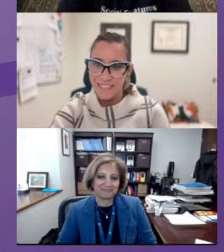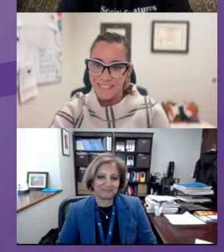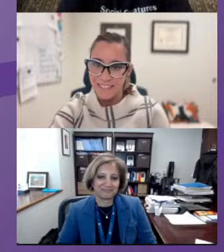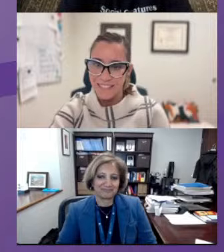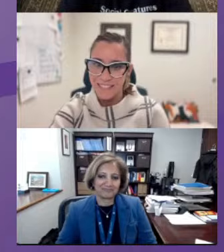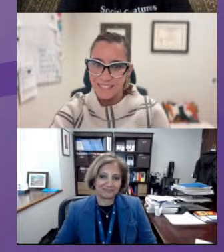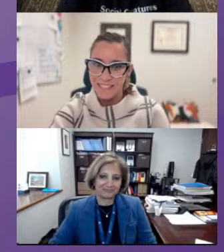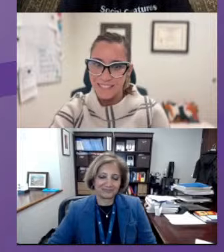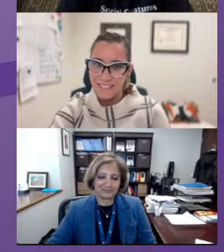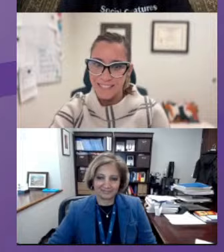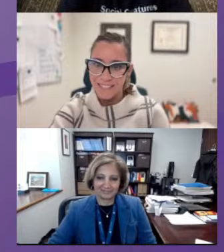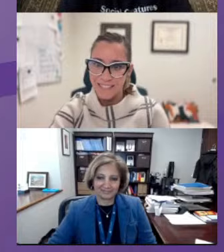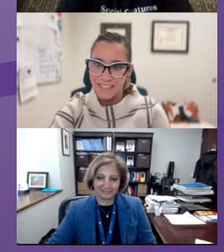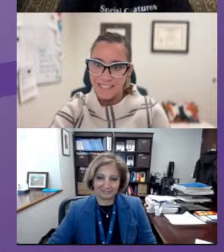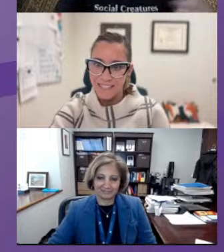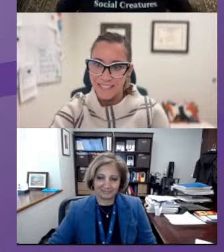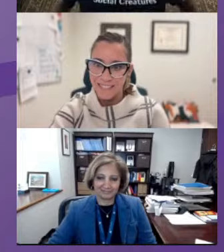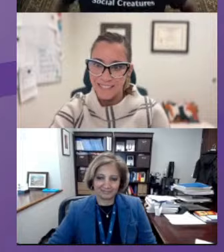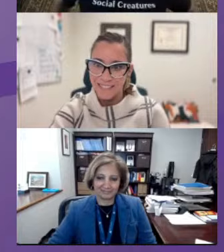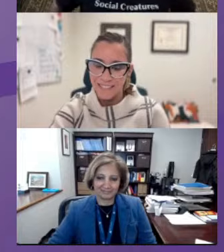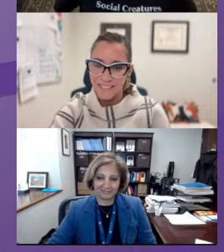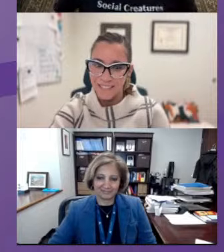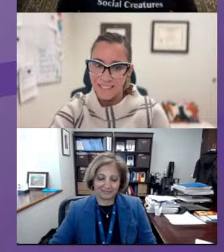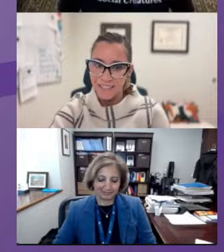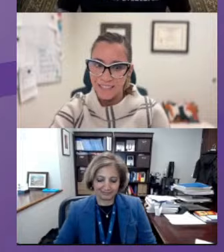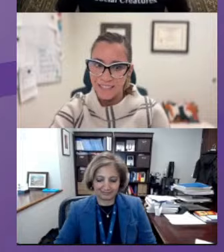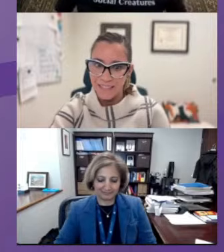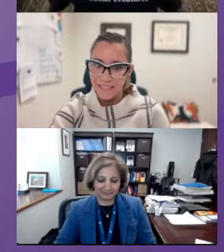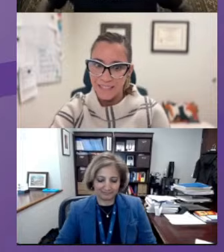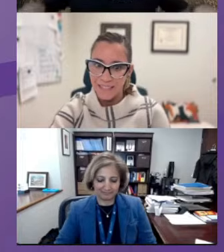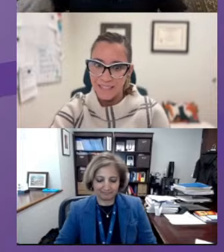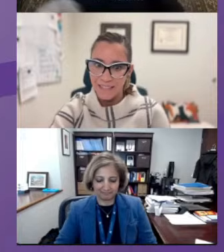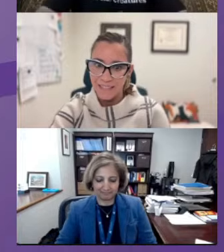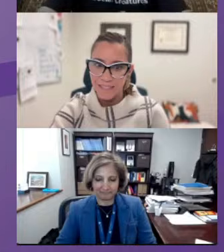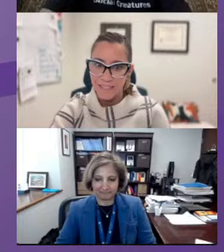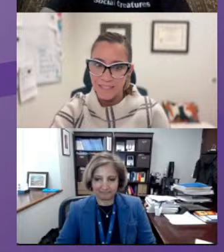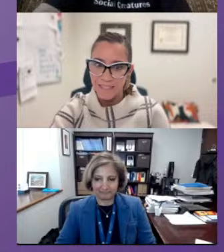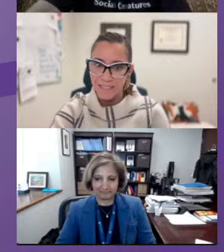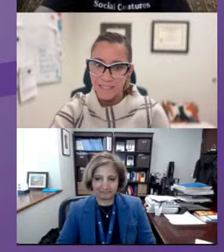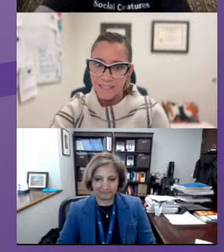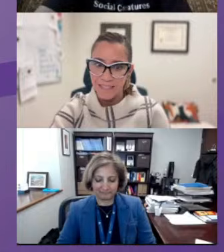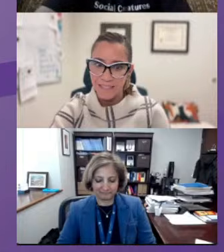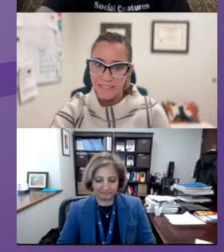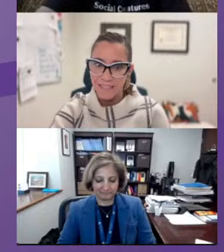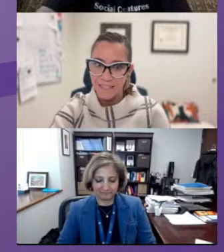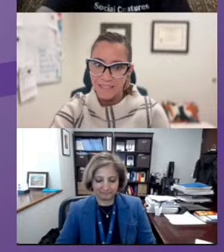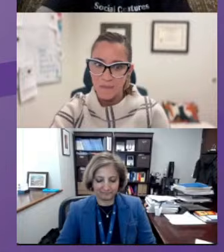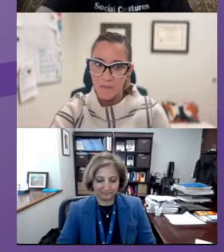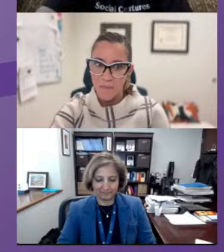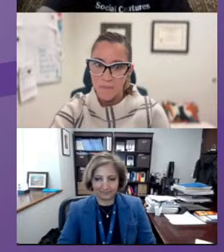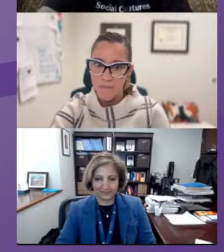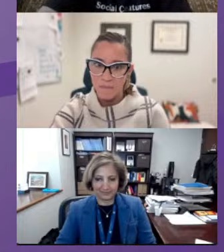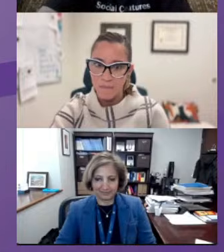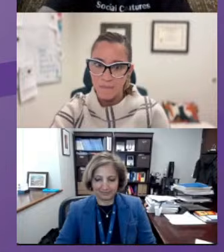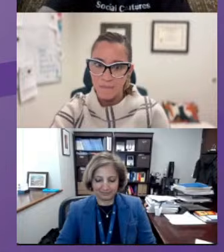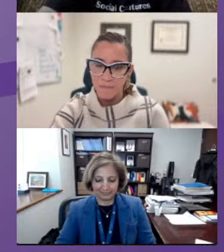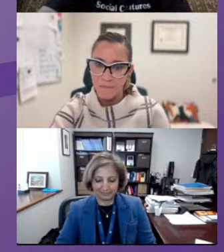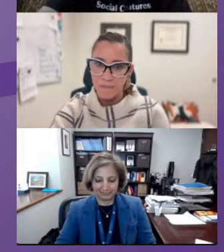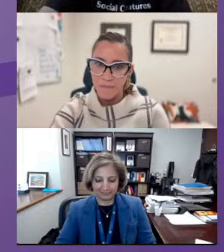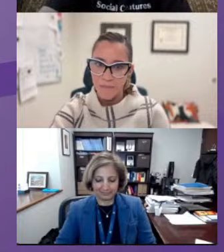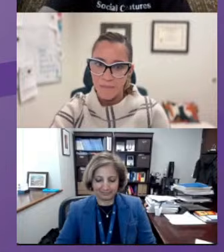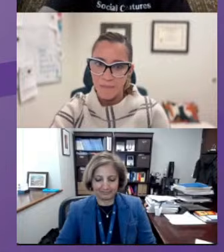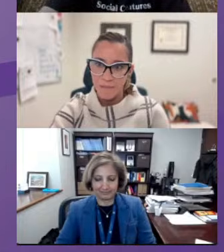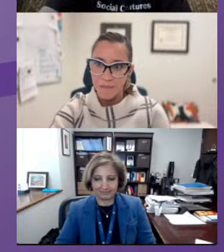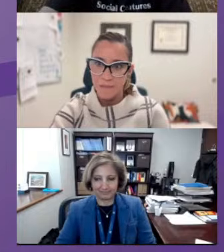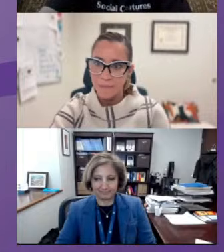really debilitating, and people who were once able to sort of do their job